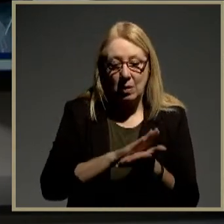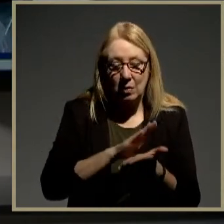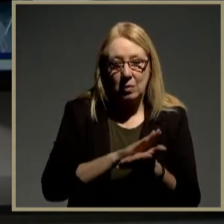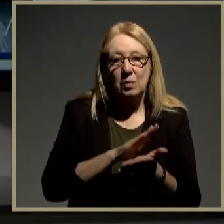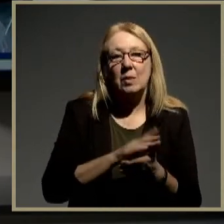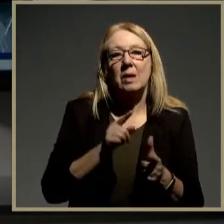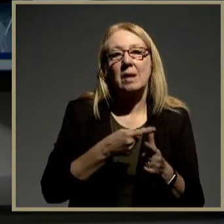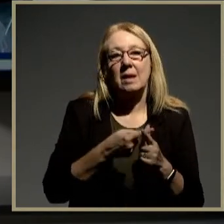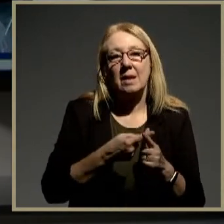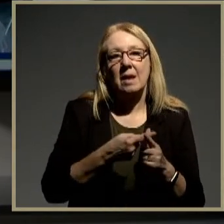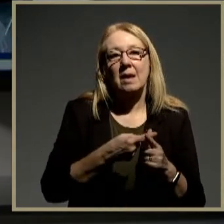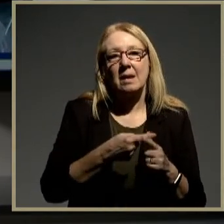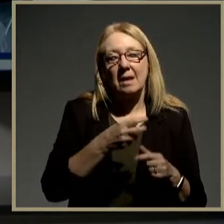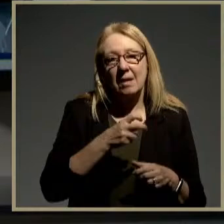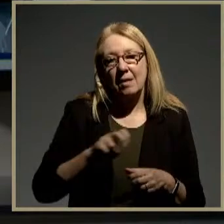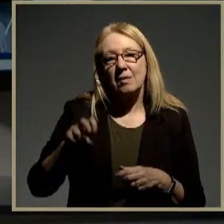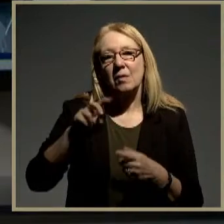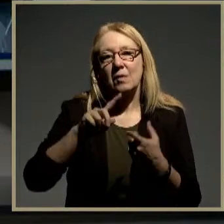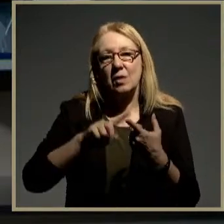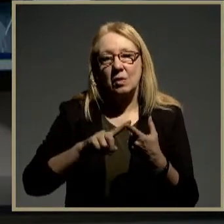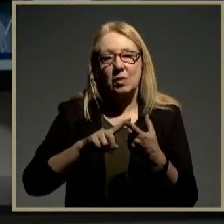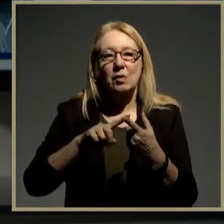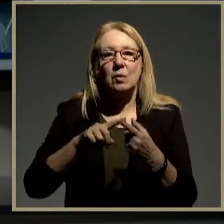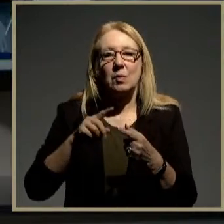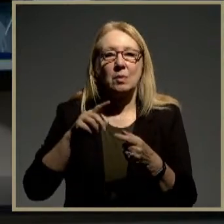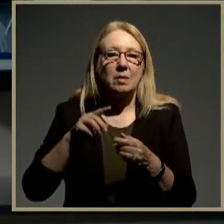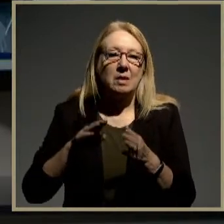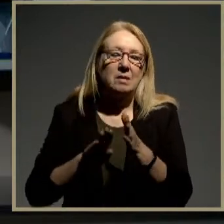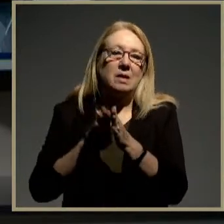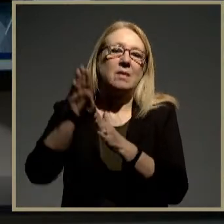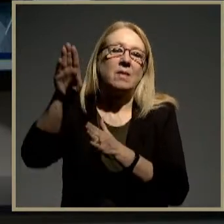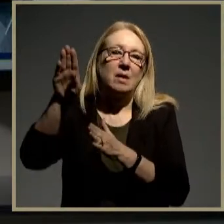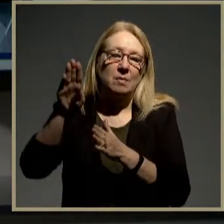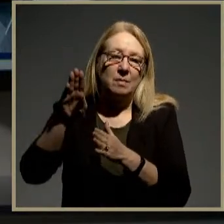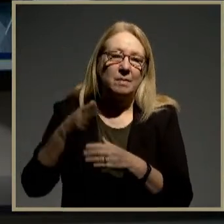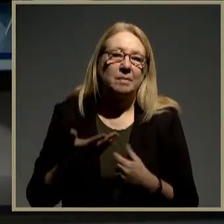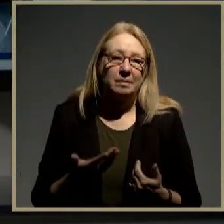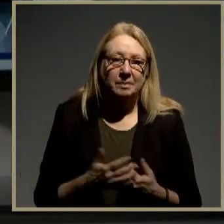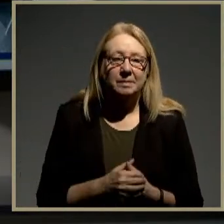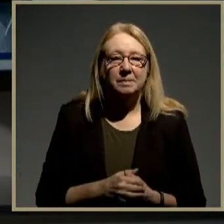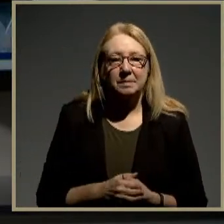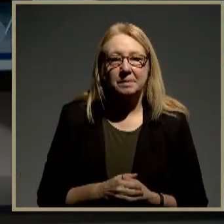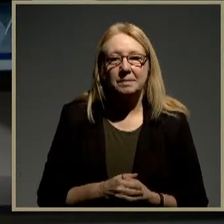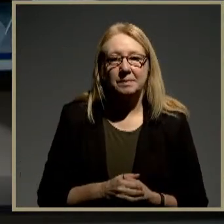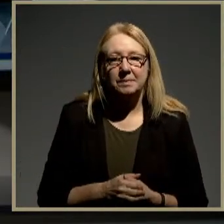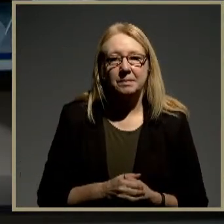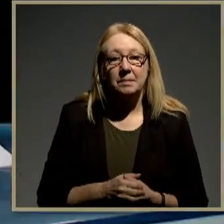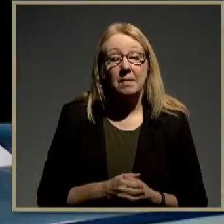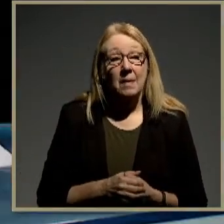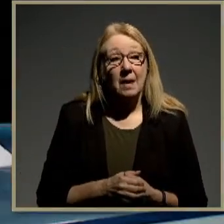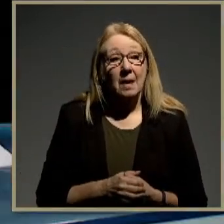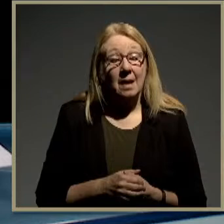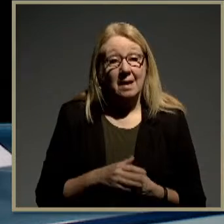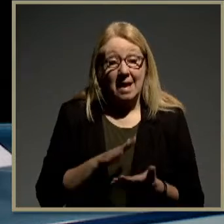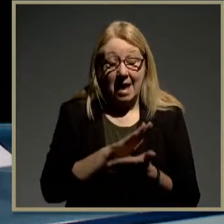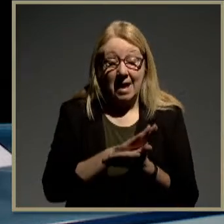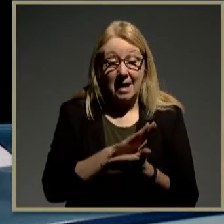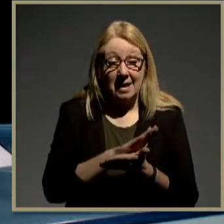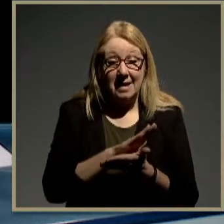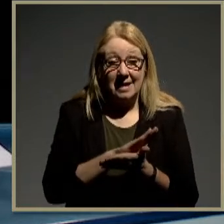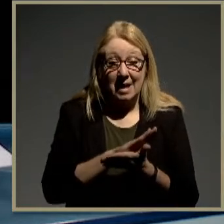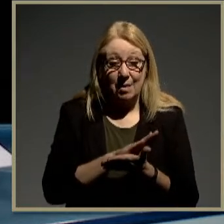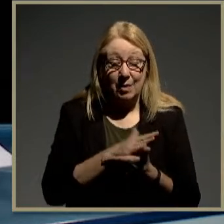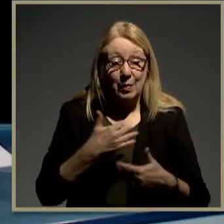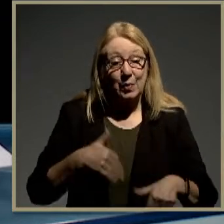some award, but it should just be continual growth and improvement throughout your career. So. Well, as if the academics